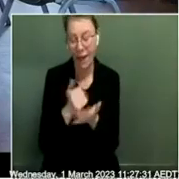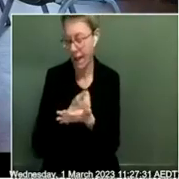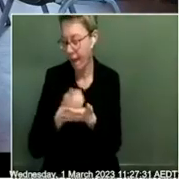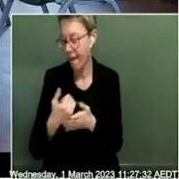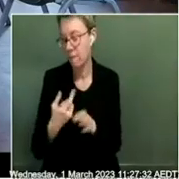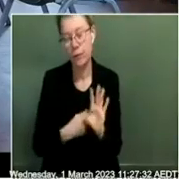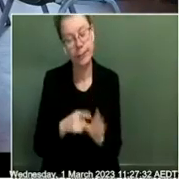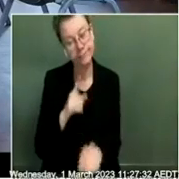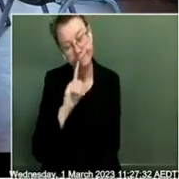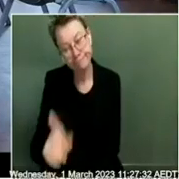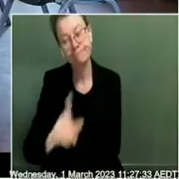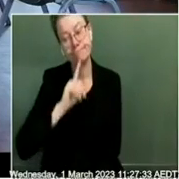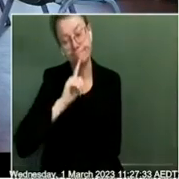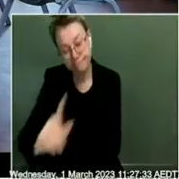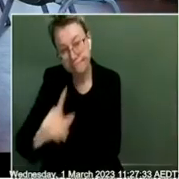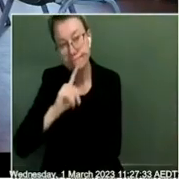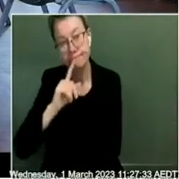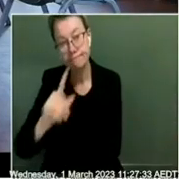old lady.